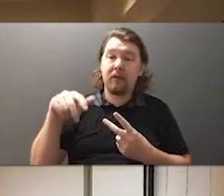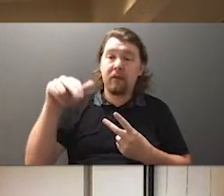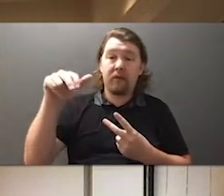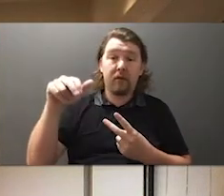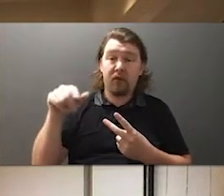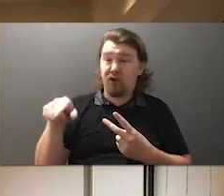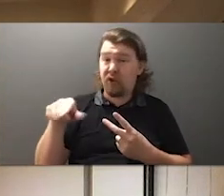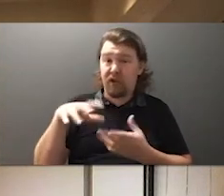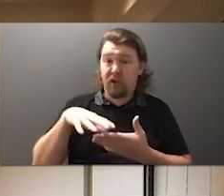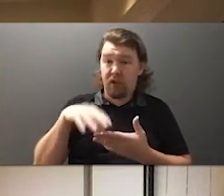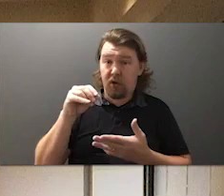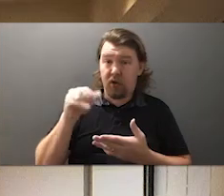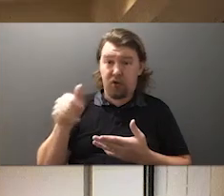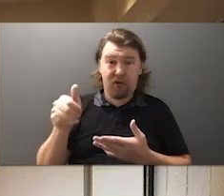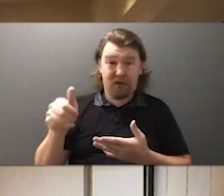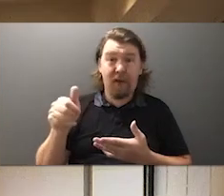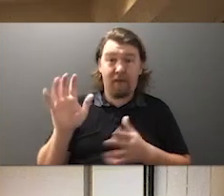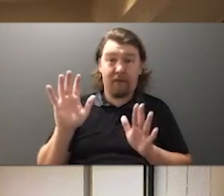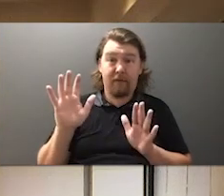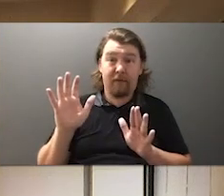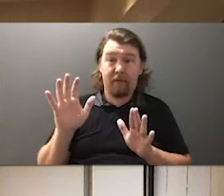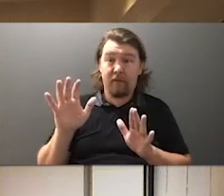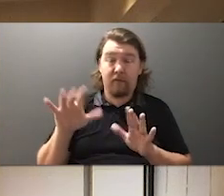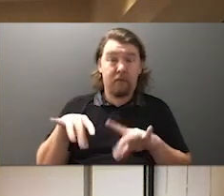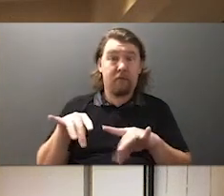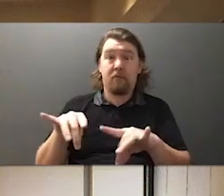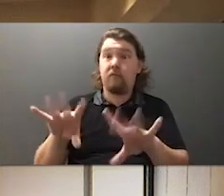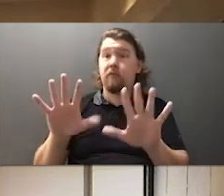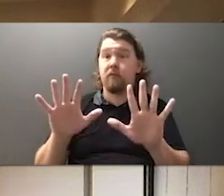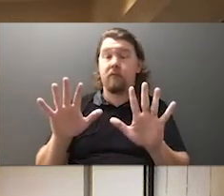She picked it up on her own.